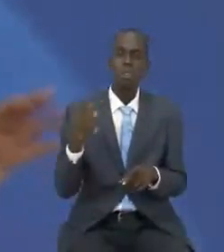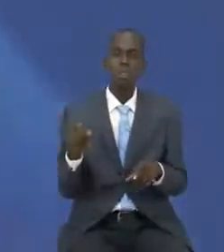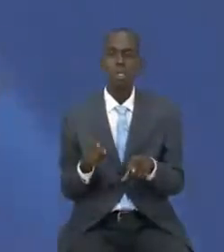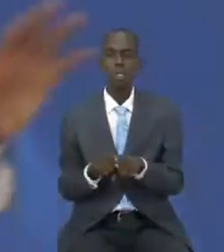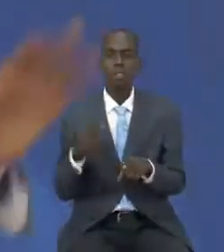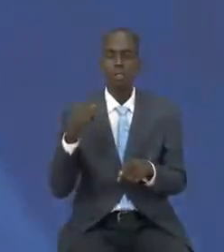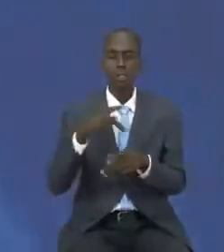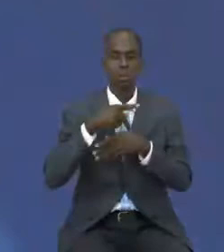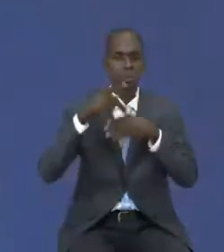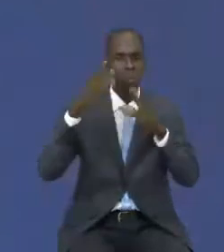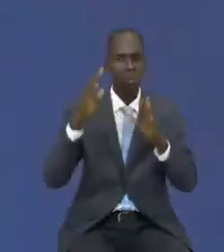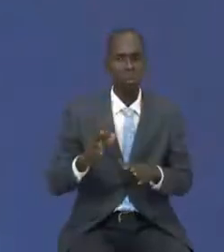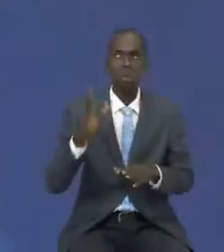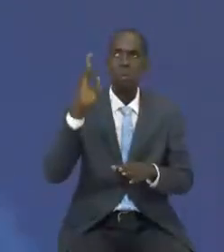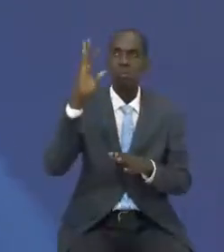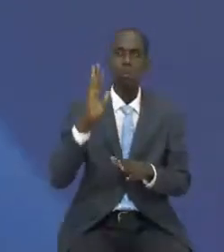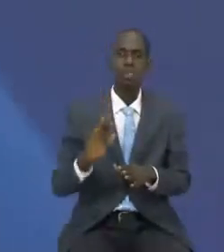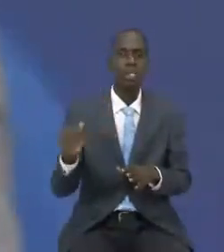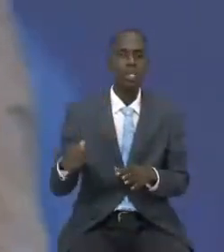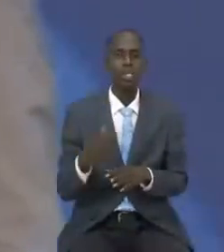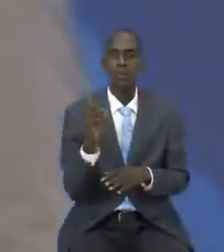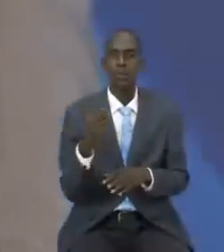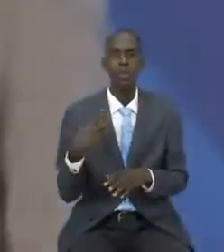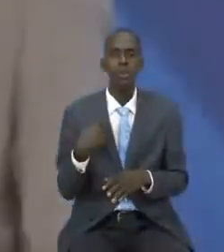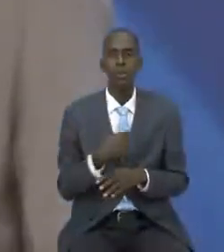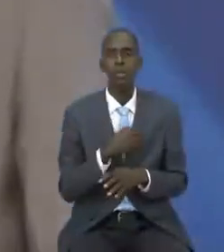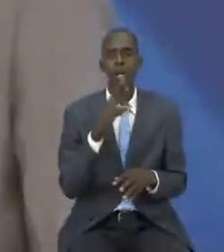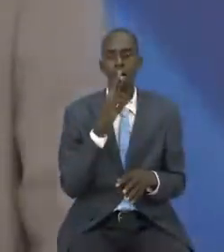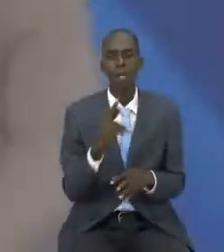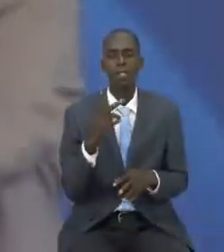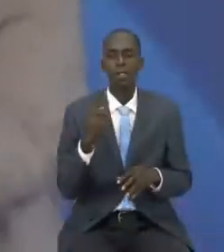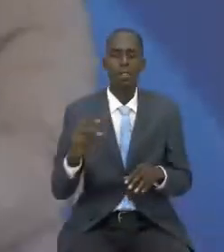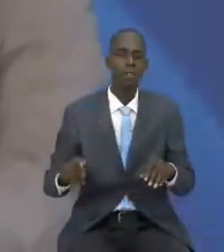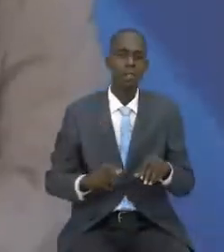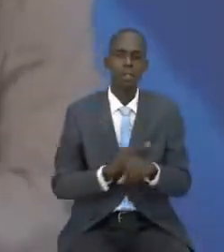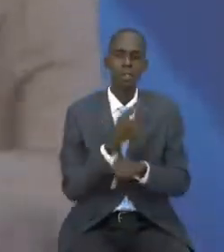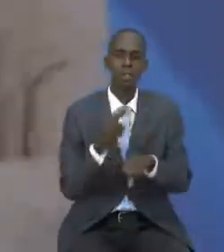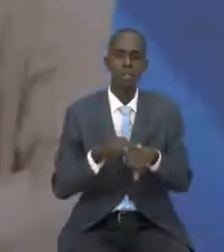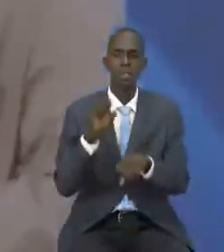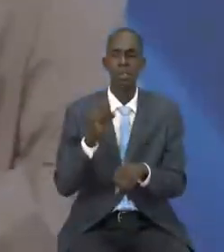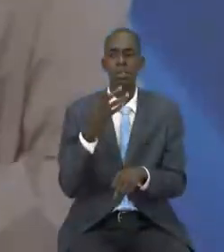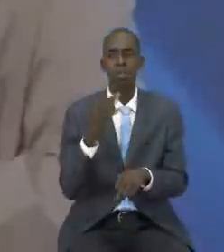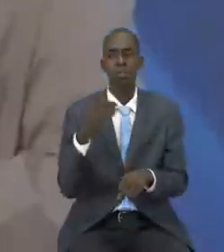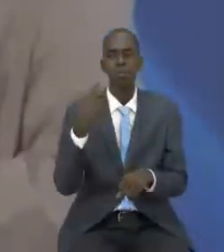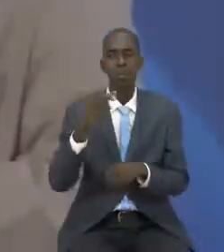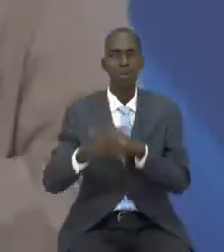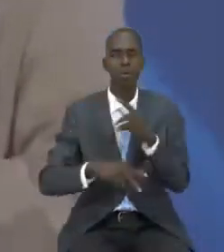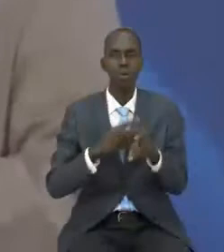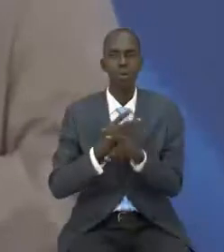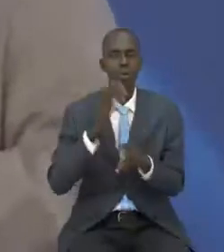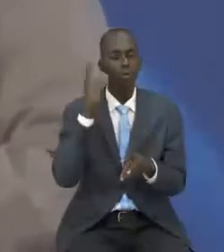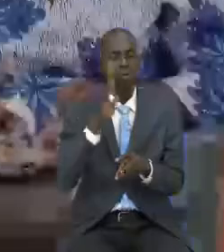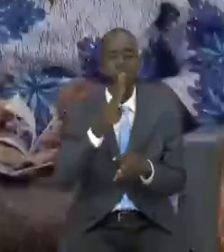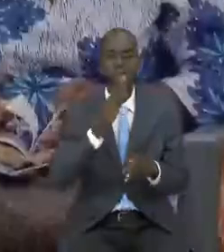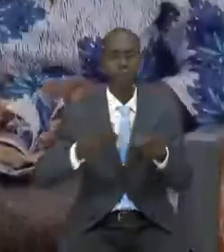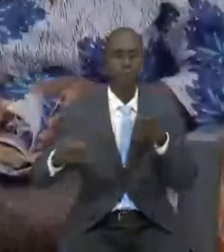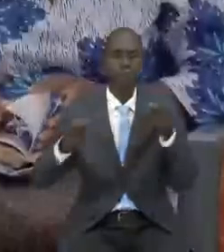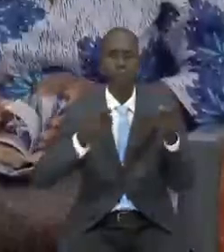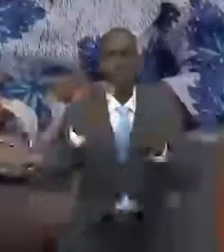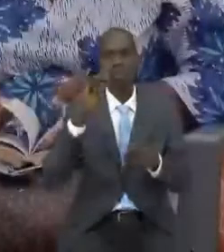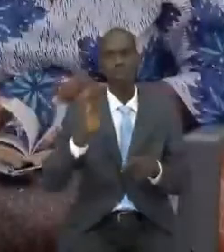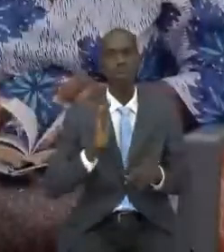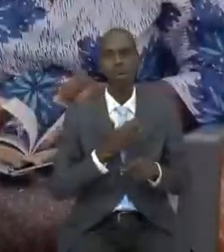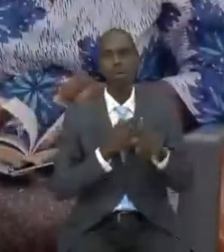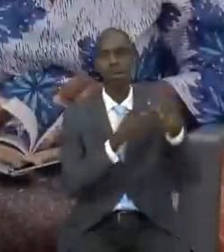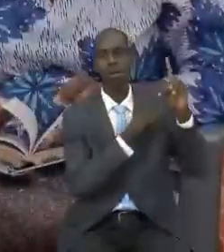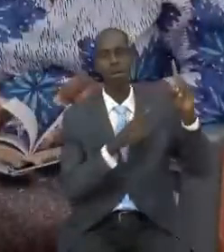anyone, any area we are, the nations of the world will be governed by our Lord in Jesus' name.